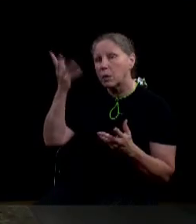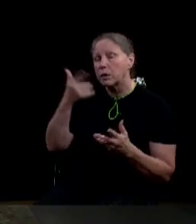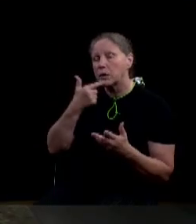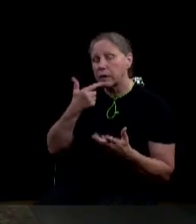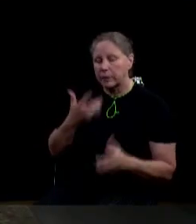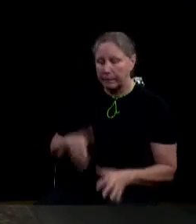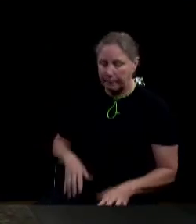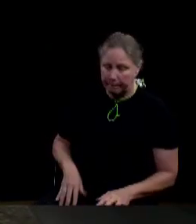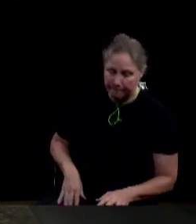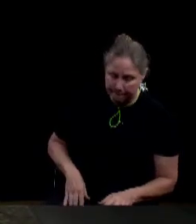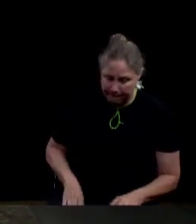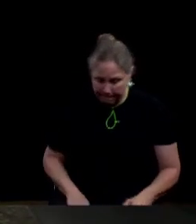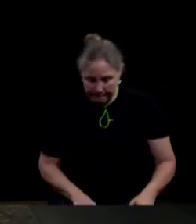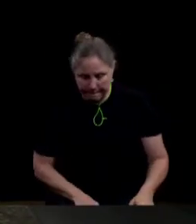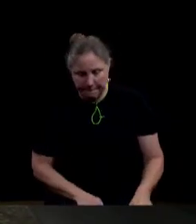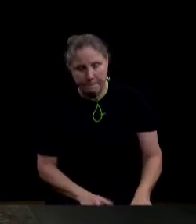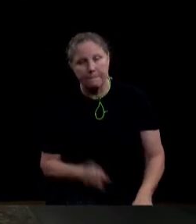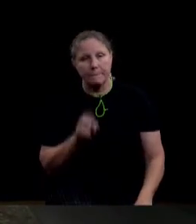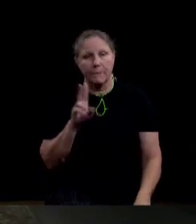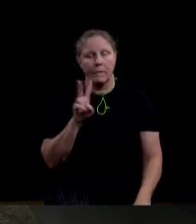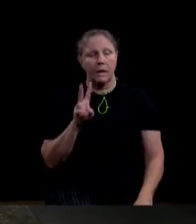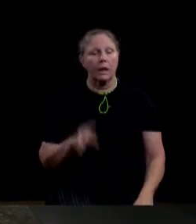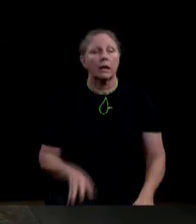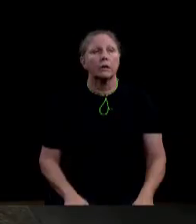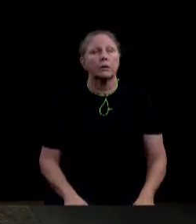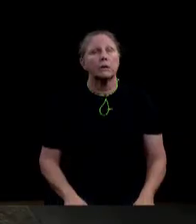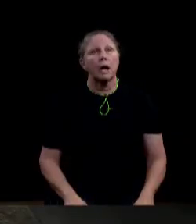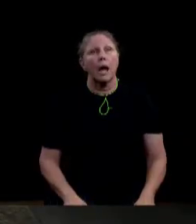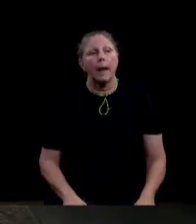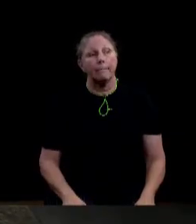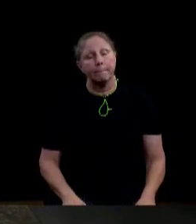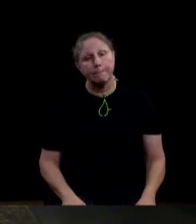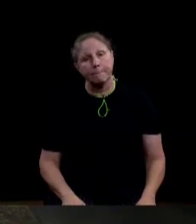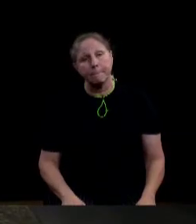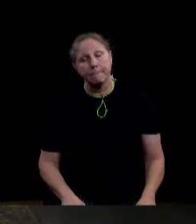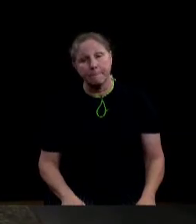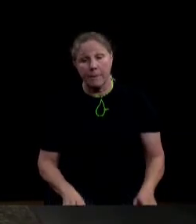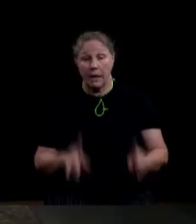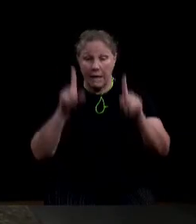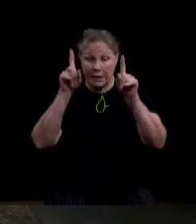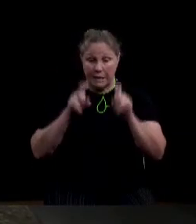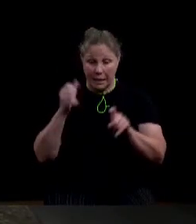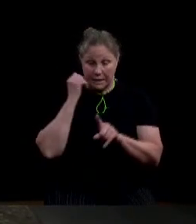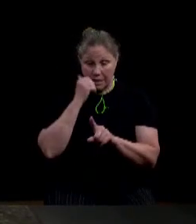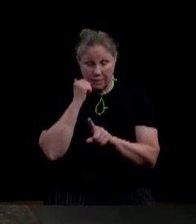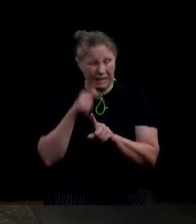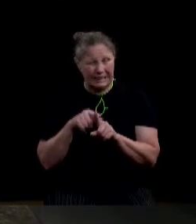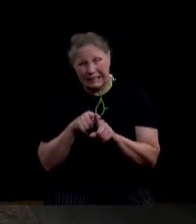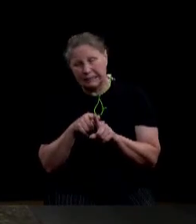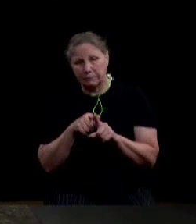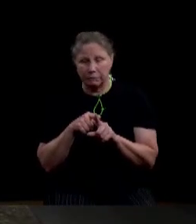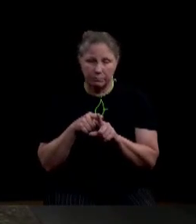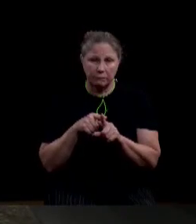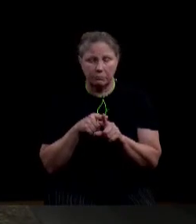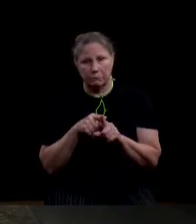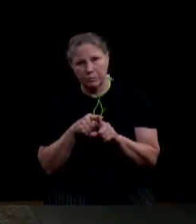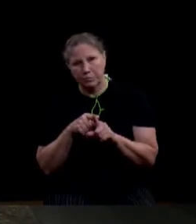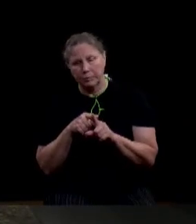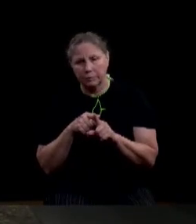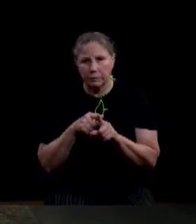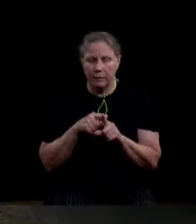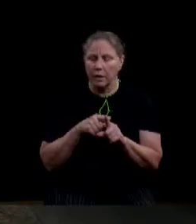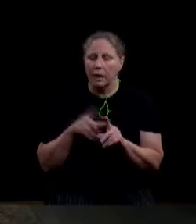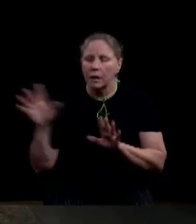By number of tests per day, I'm not sure I'm sorry, a number of positives per day. I number of new